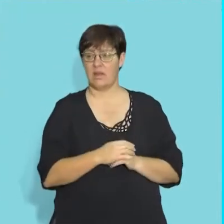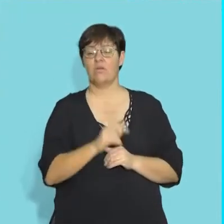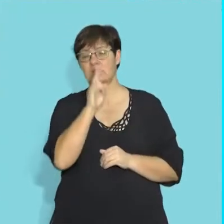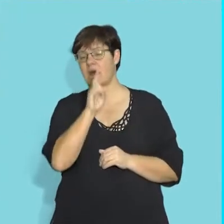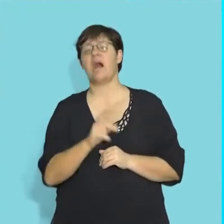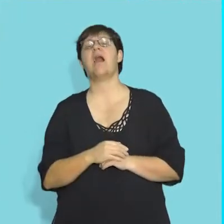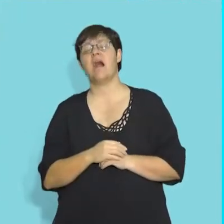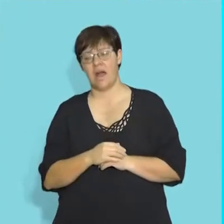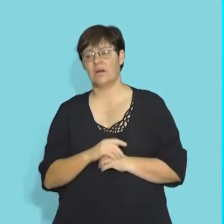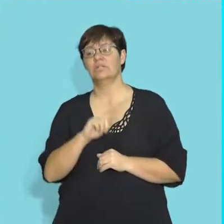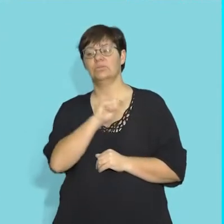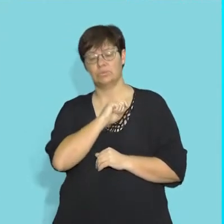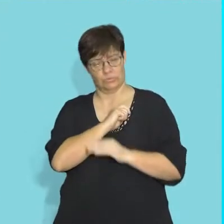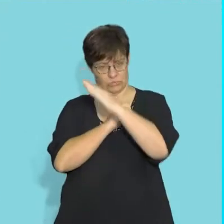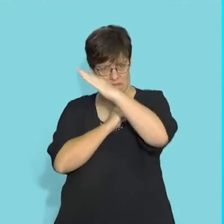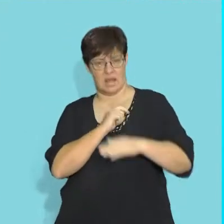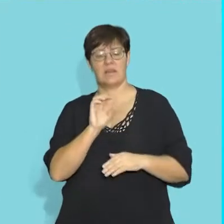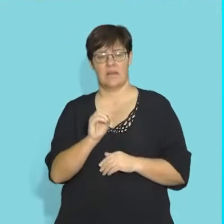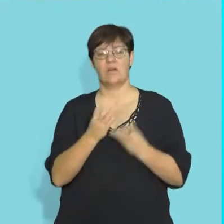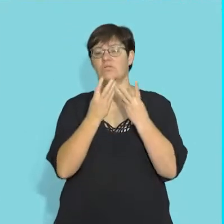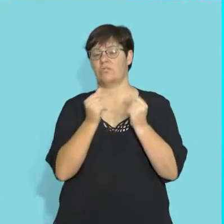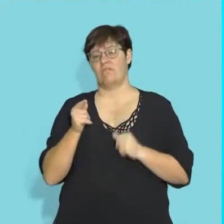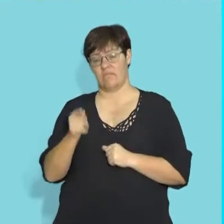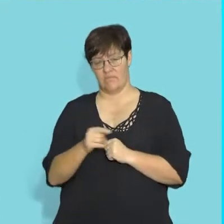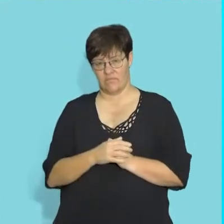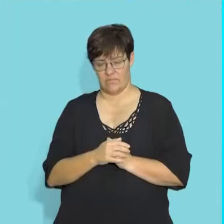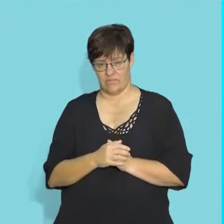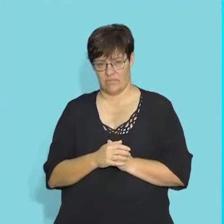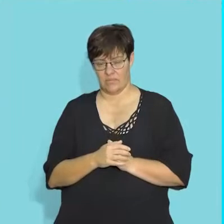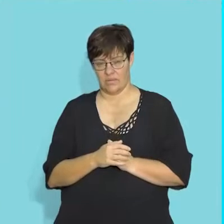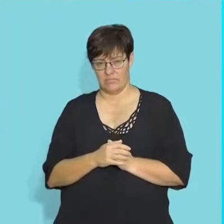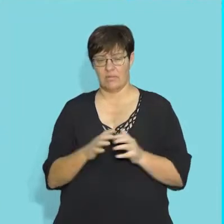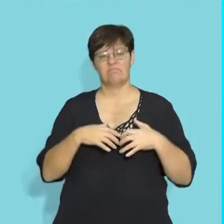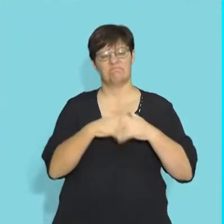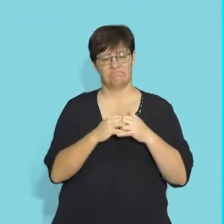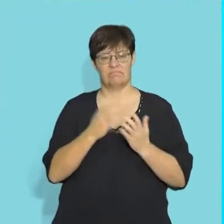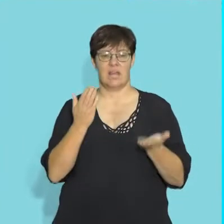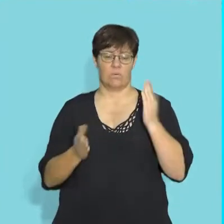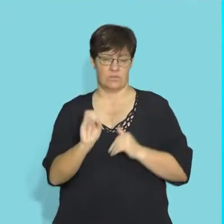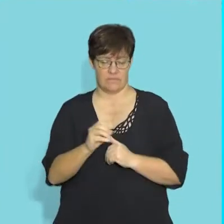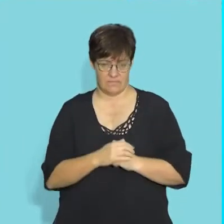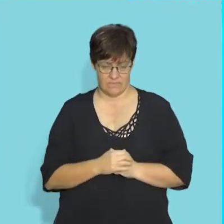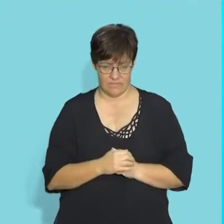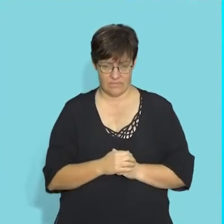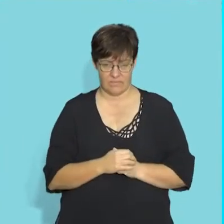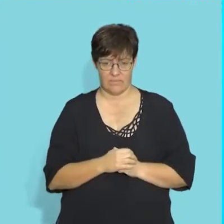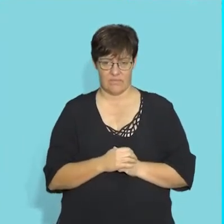we can do is we can say they do lie on a straight line, solve for something by setting up an